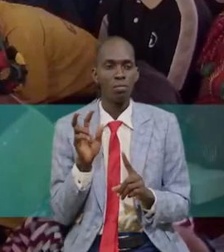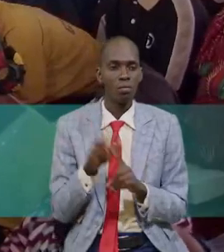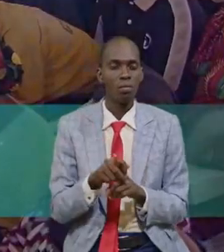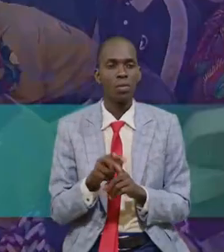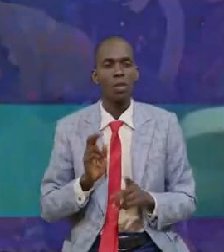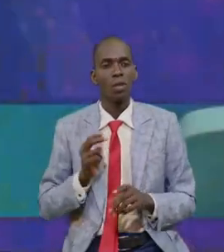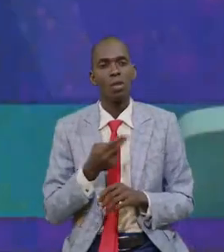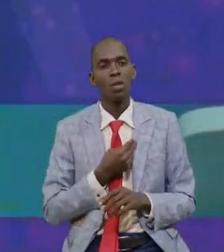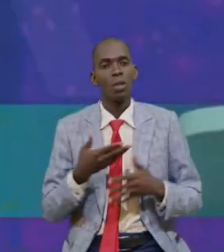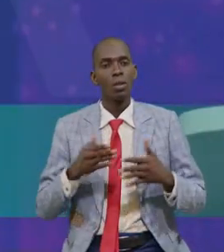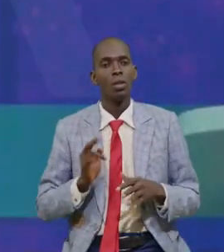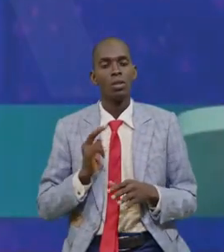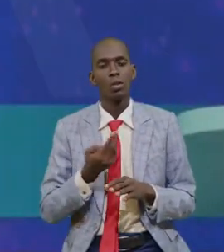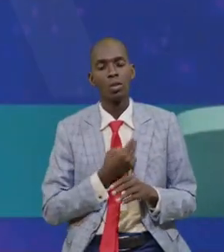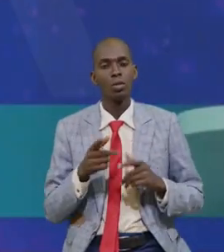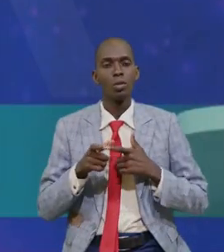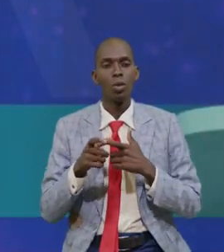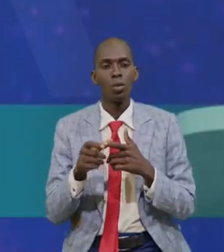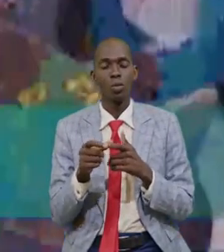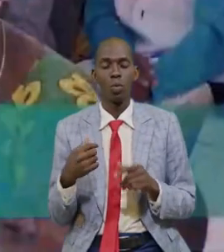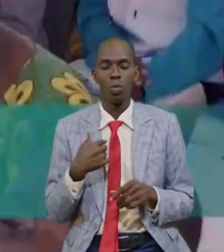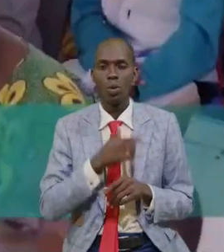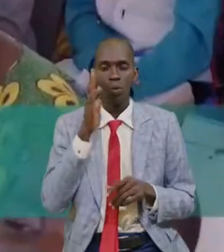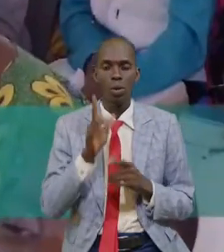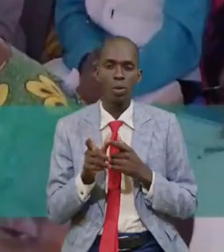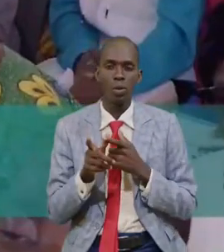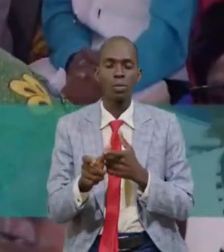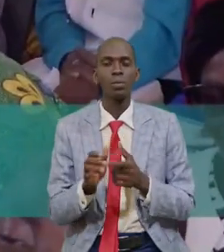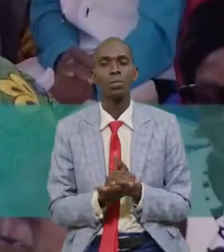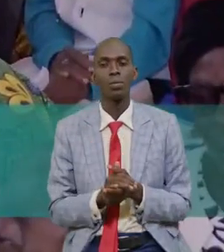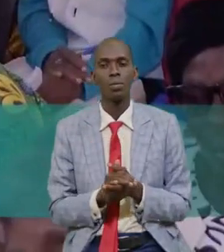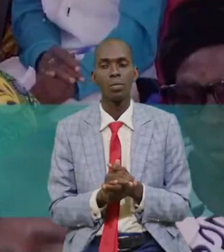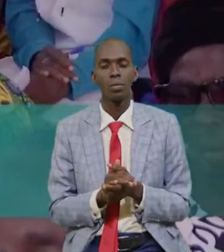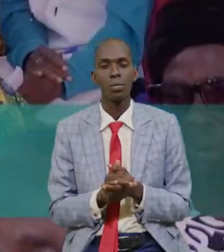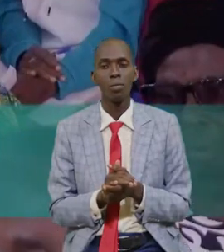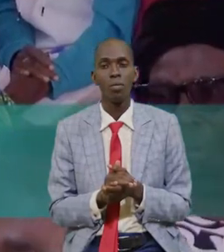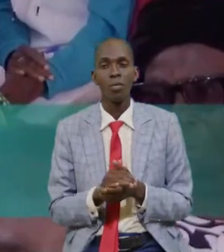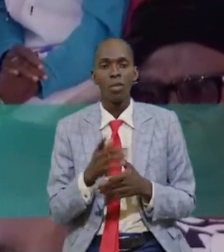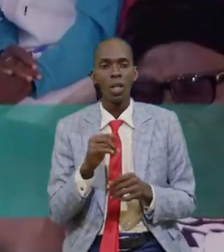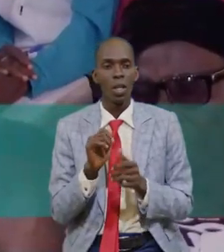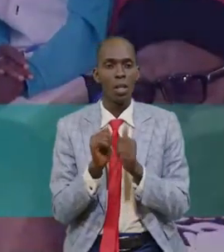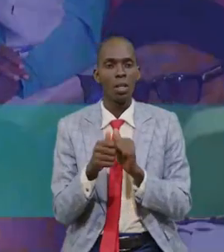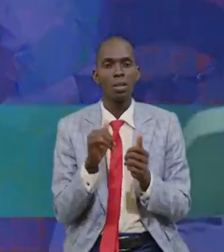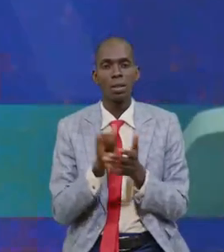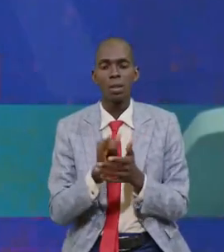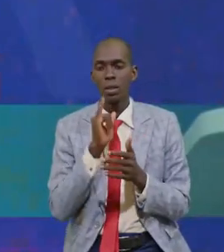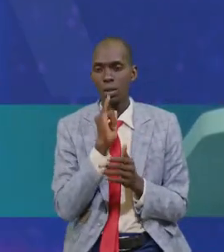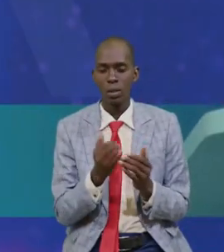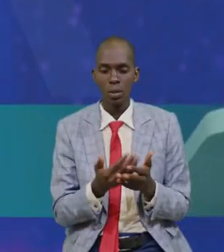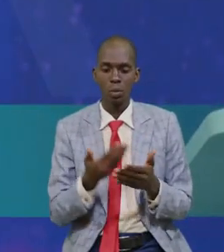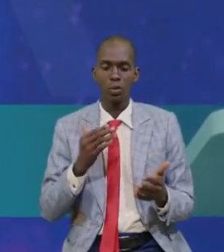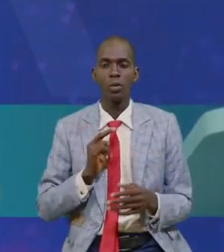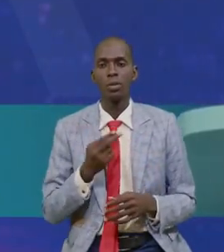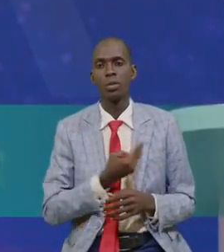us run where we run. Yeah. The race that is set before